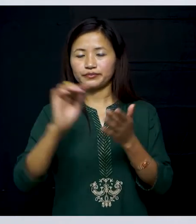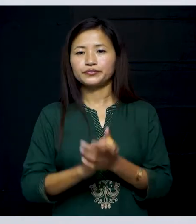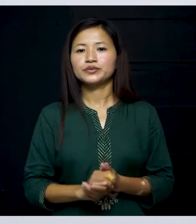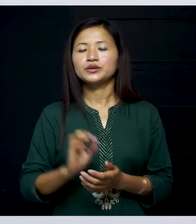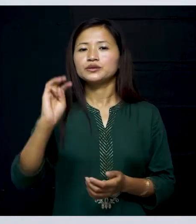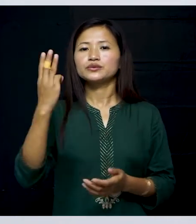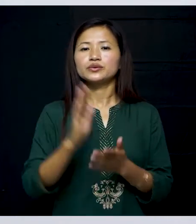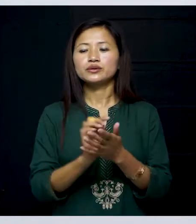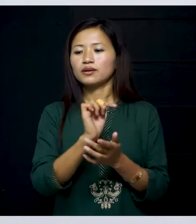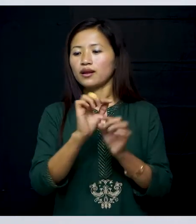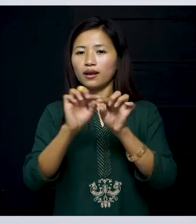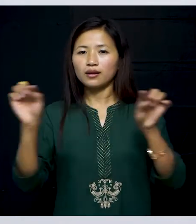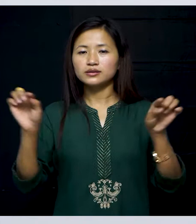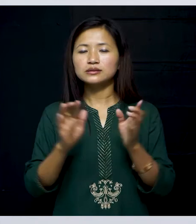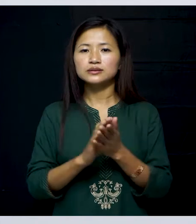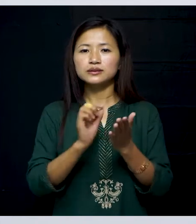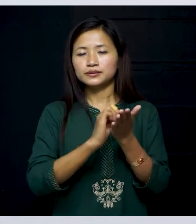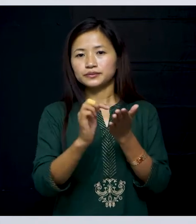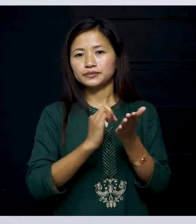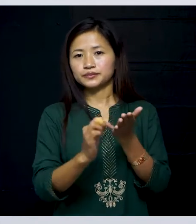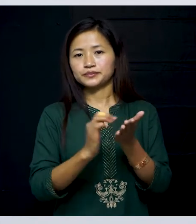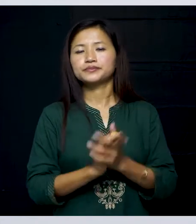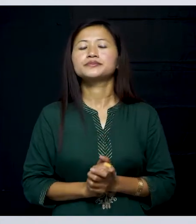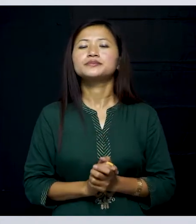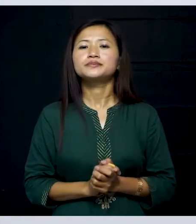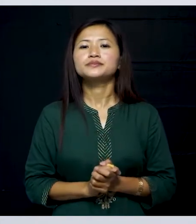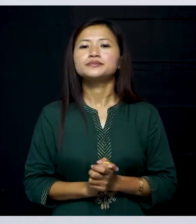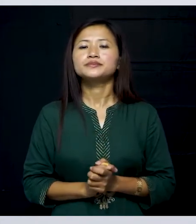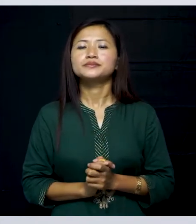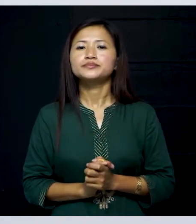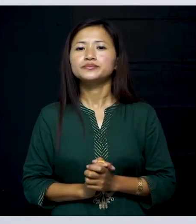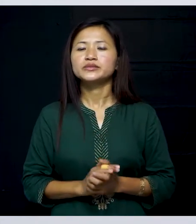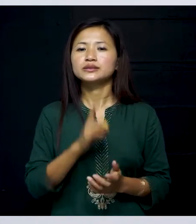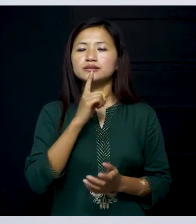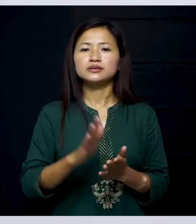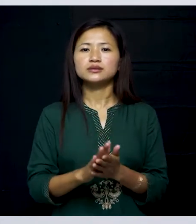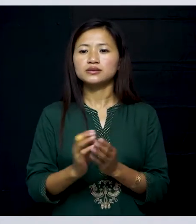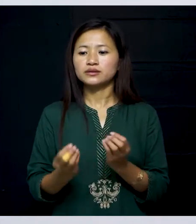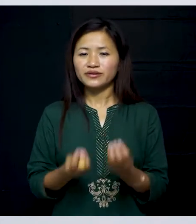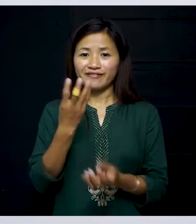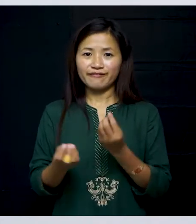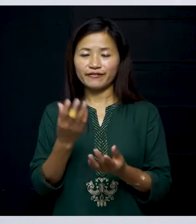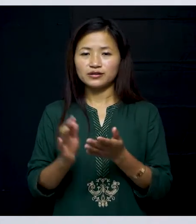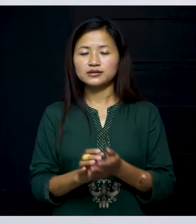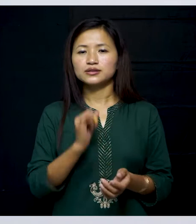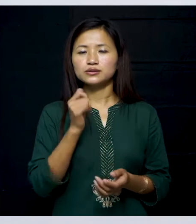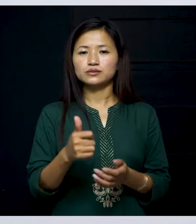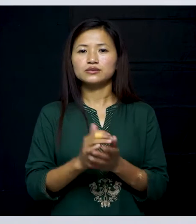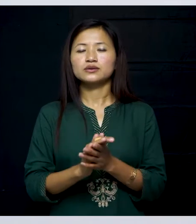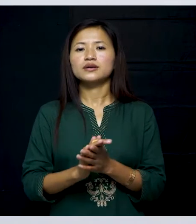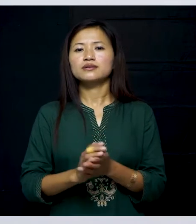three lines paragraph with two sentences. And so here, it says that fire is a good servant as